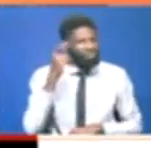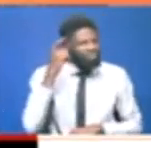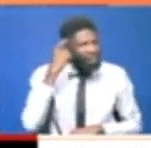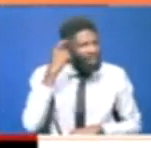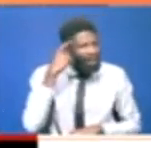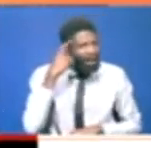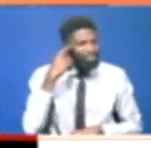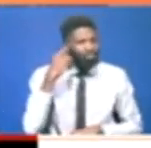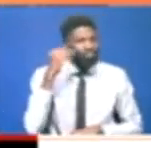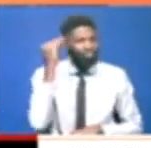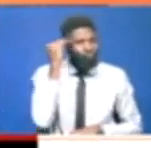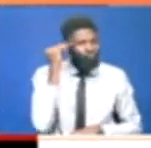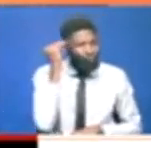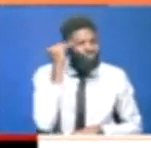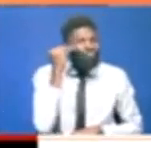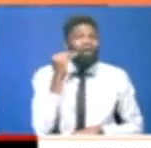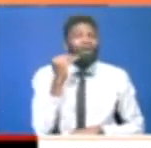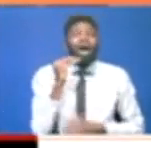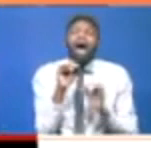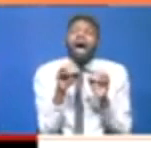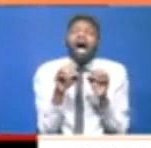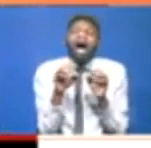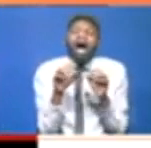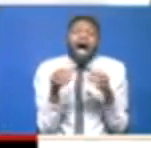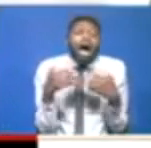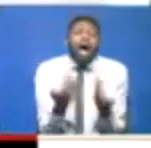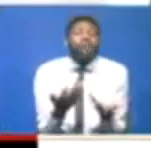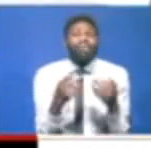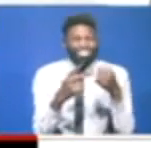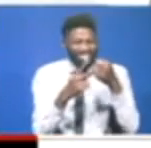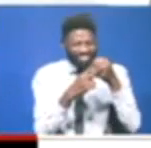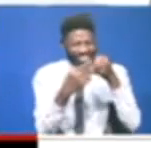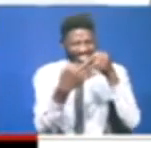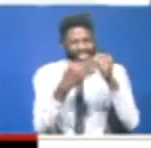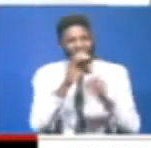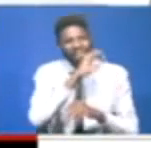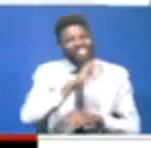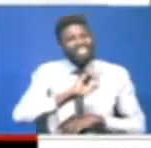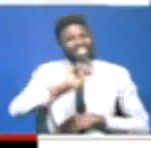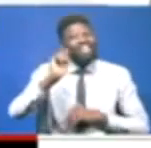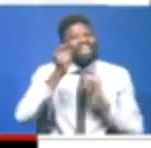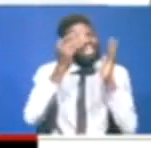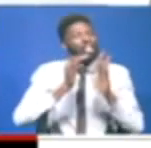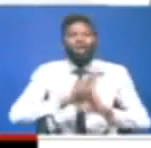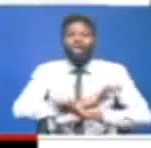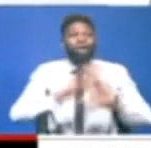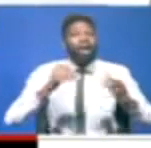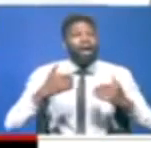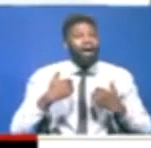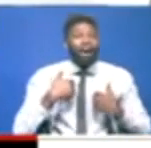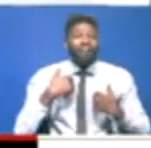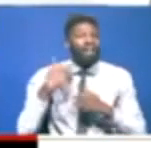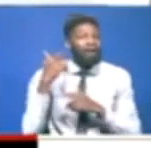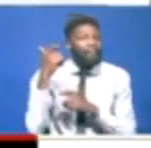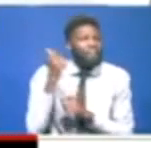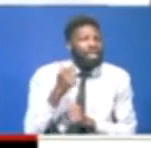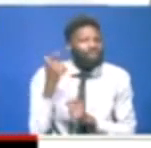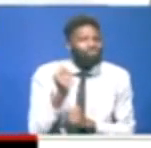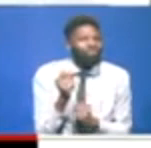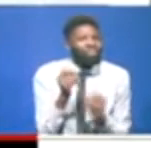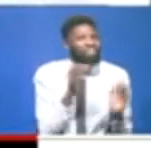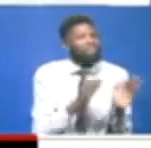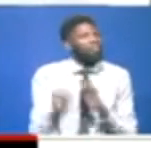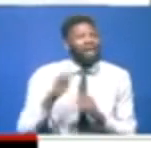comes 78% of Kenyans do not have any pension plan? Well, in terms of